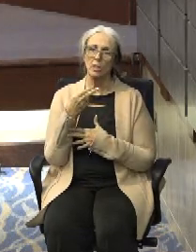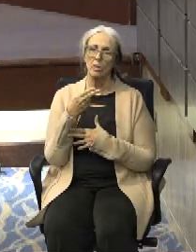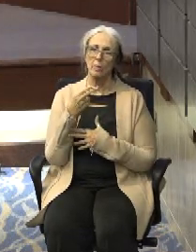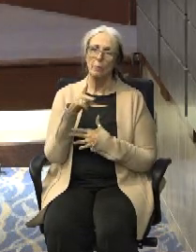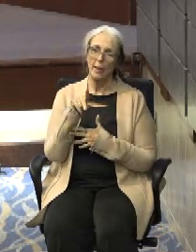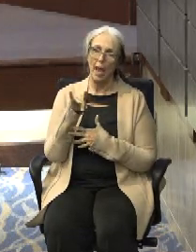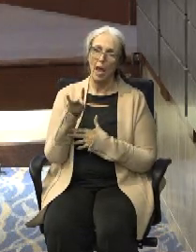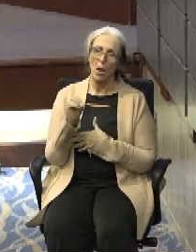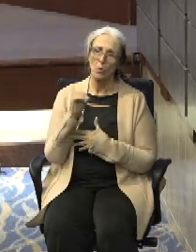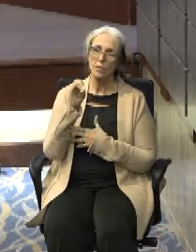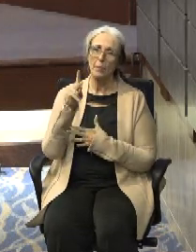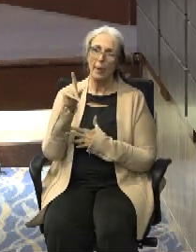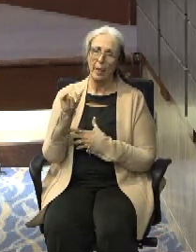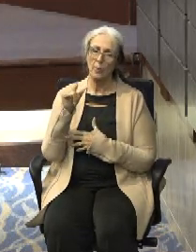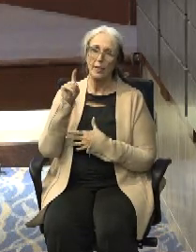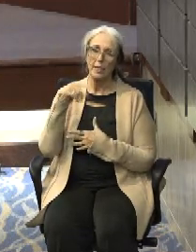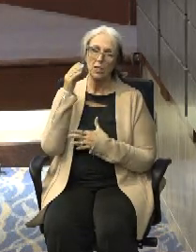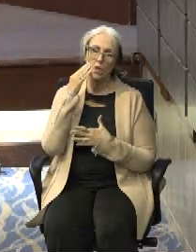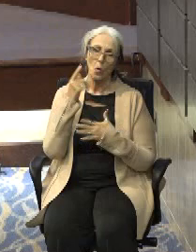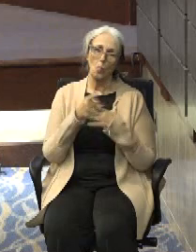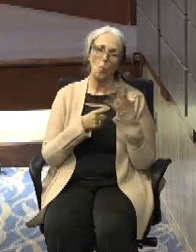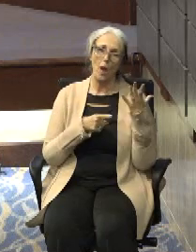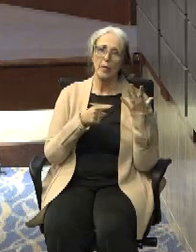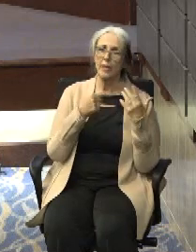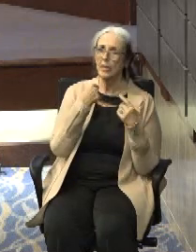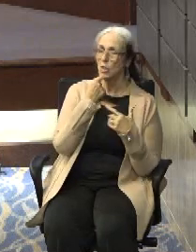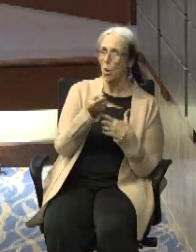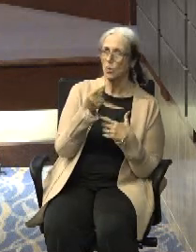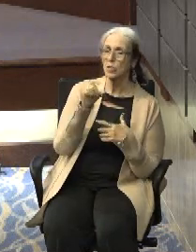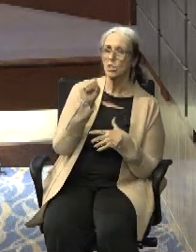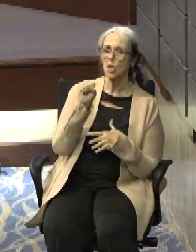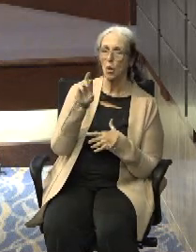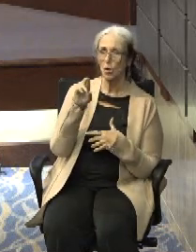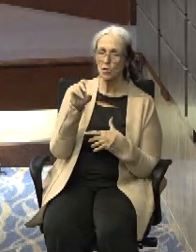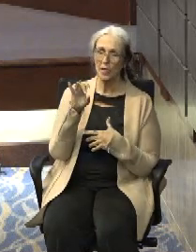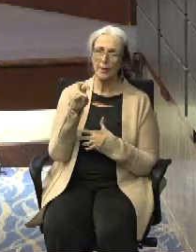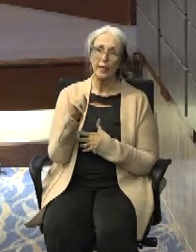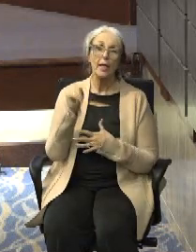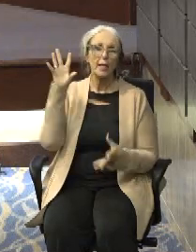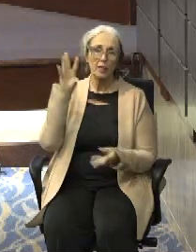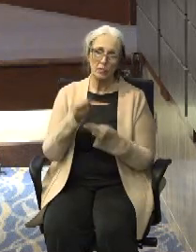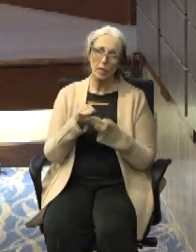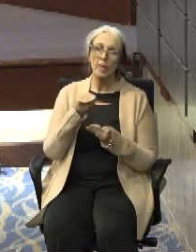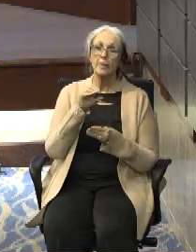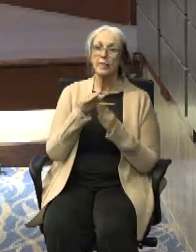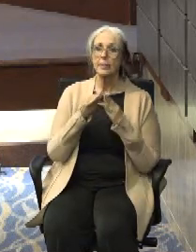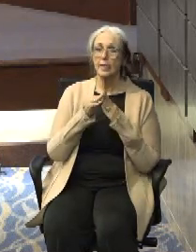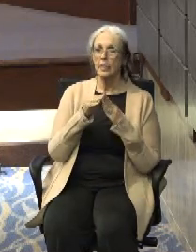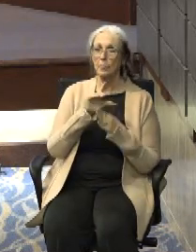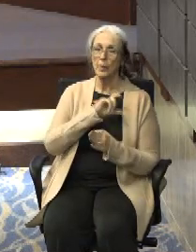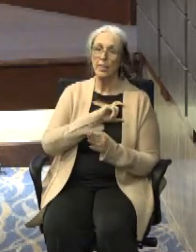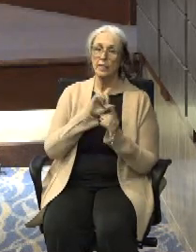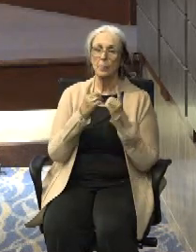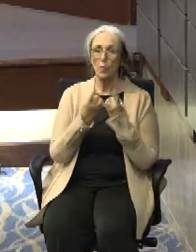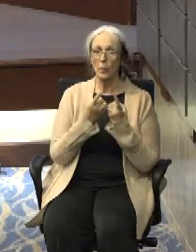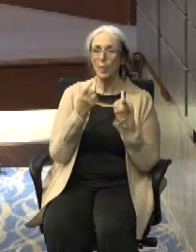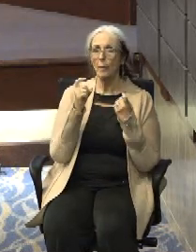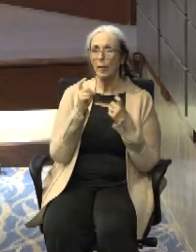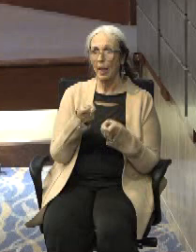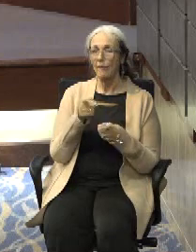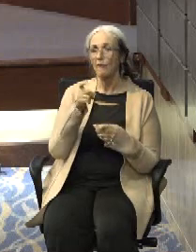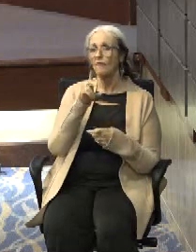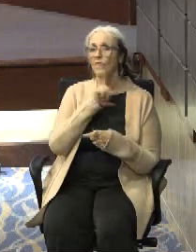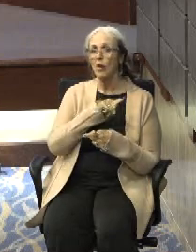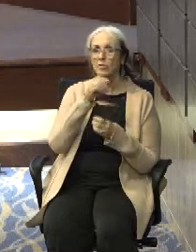a PIO Shipley, and we need to know what Officer Witt told the sergeant. In a nutshell, either the city's police department intentionally gave their PIO